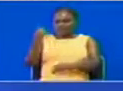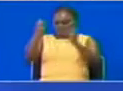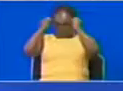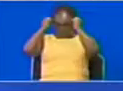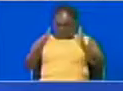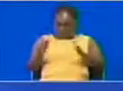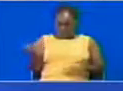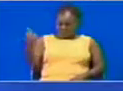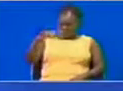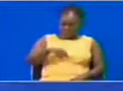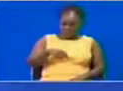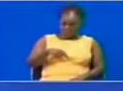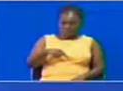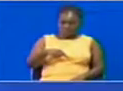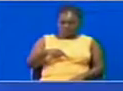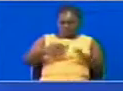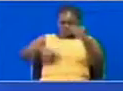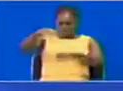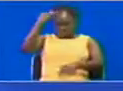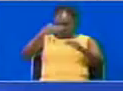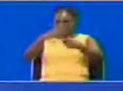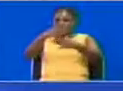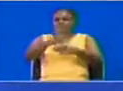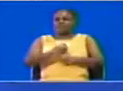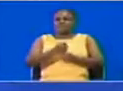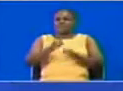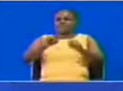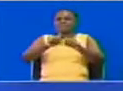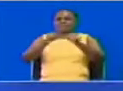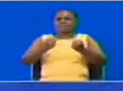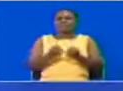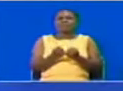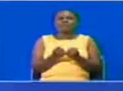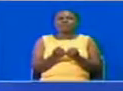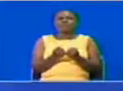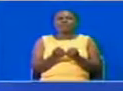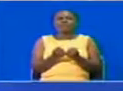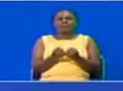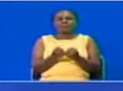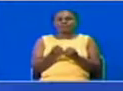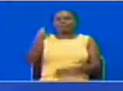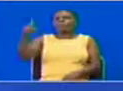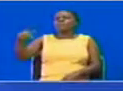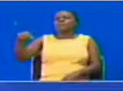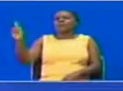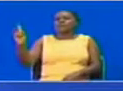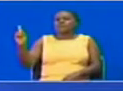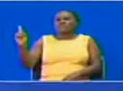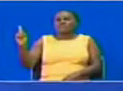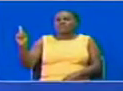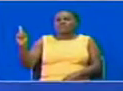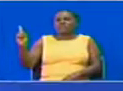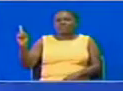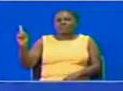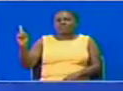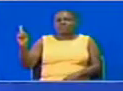the university, they entrust the system to be morally upright, or what they call in building,